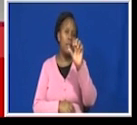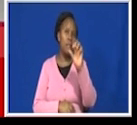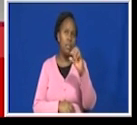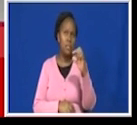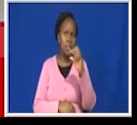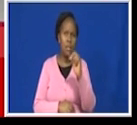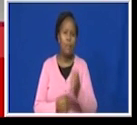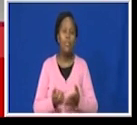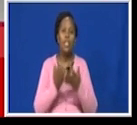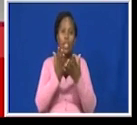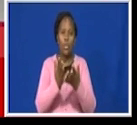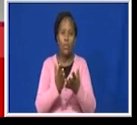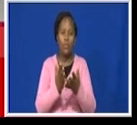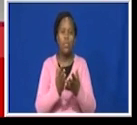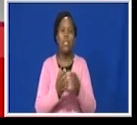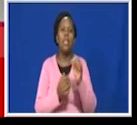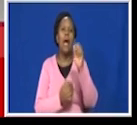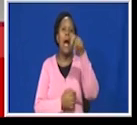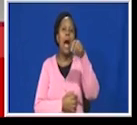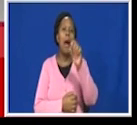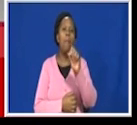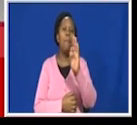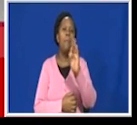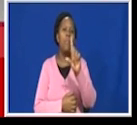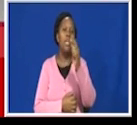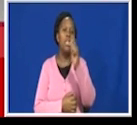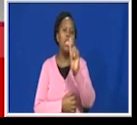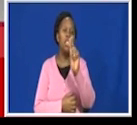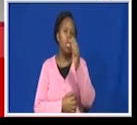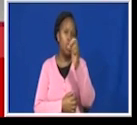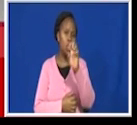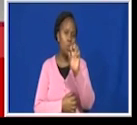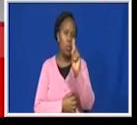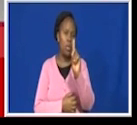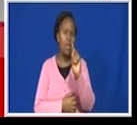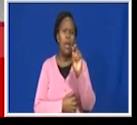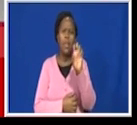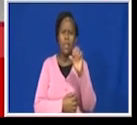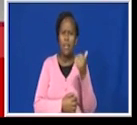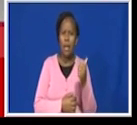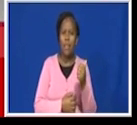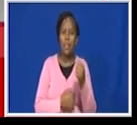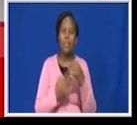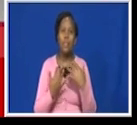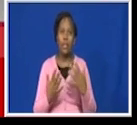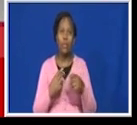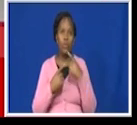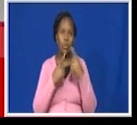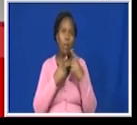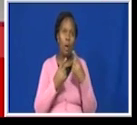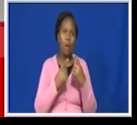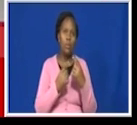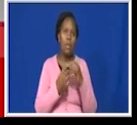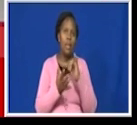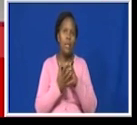gives you what is called the amplitude of the wave. And then there is another element that we talked about,